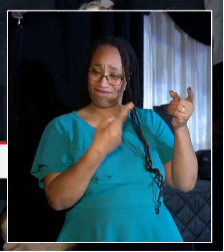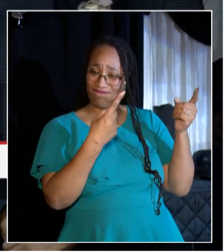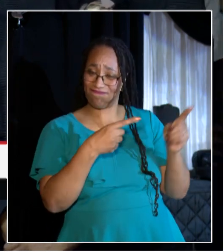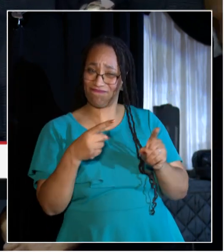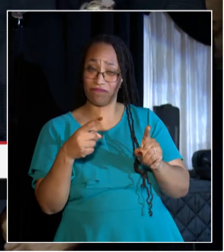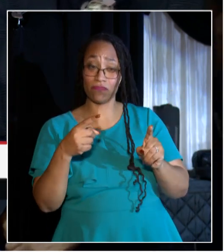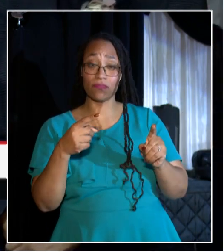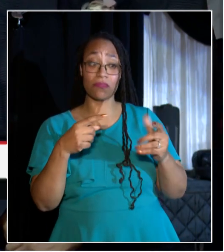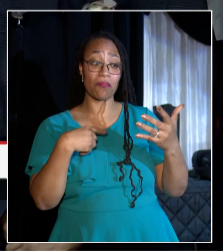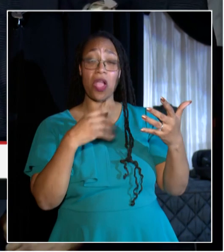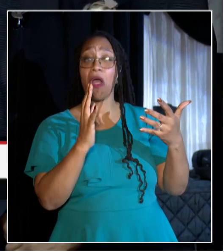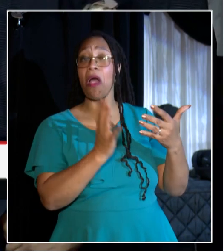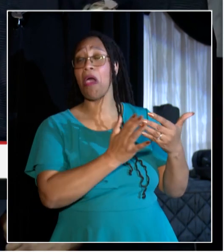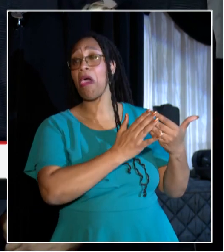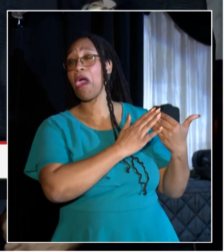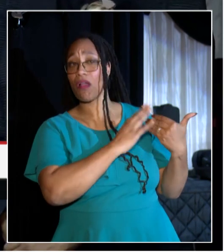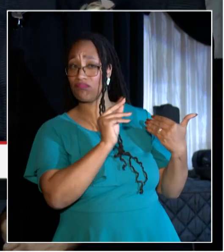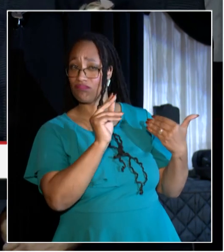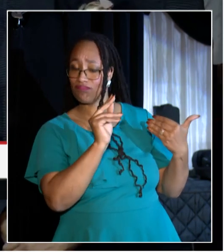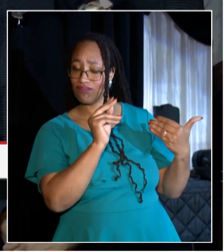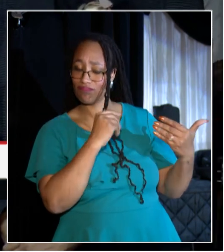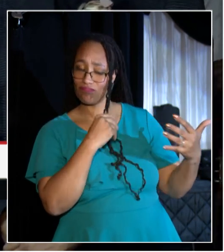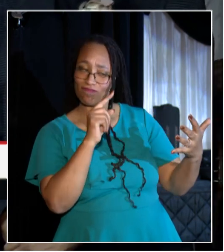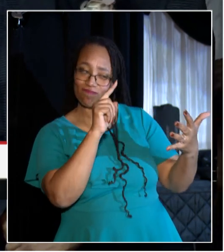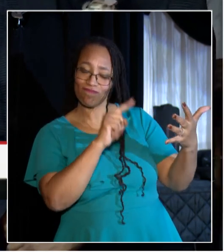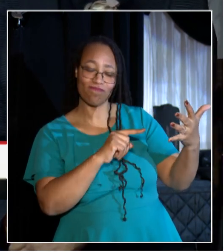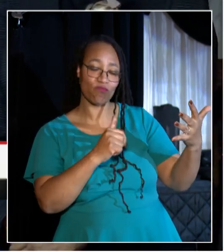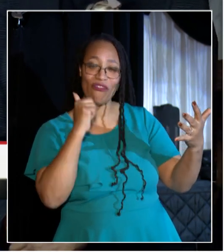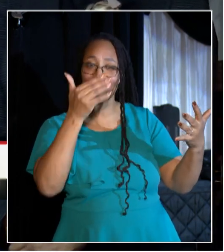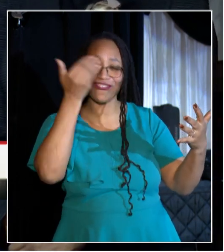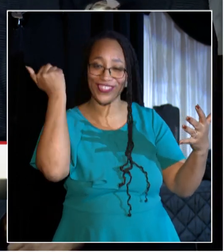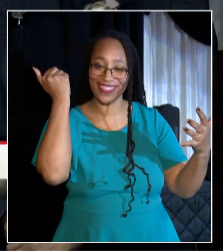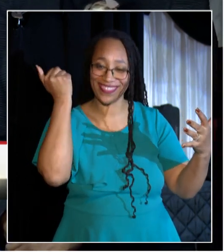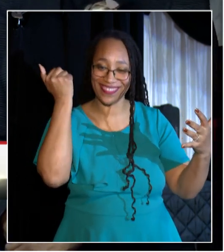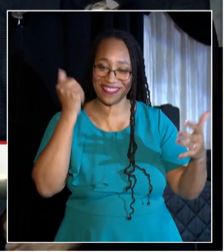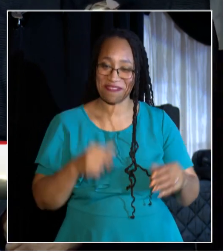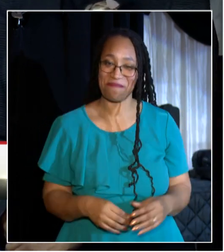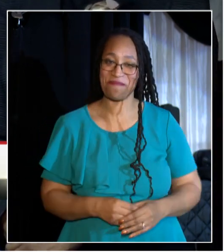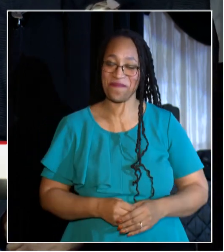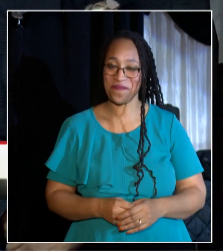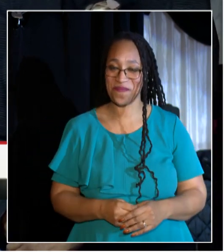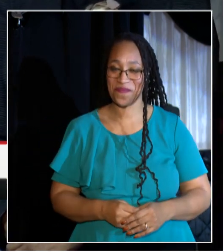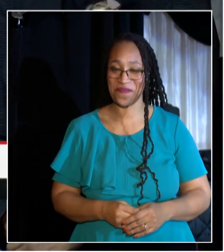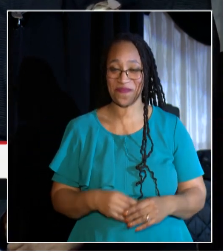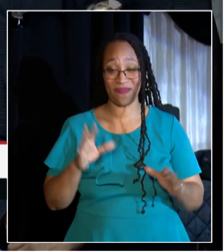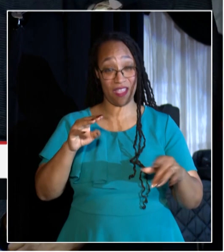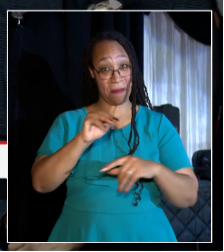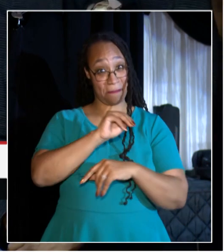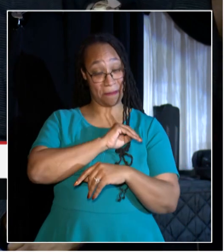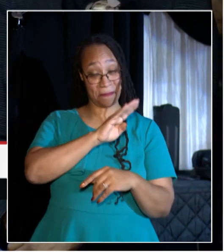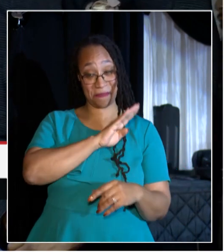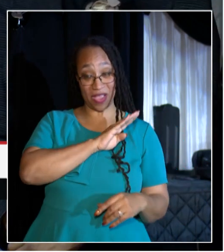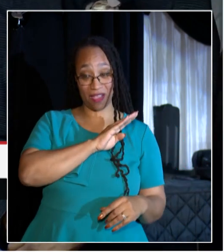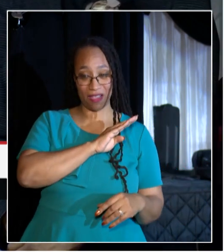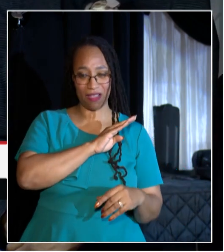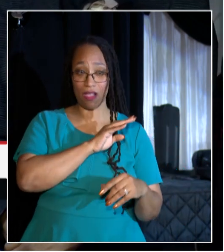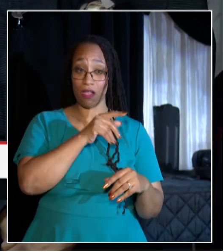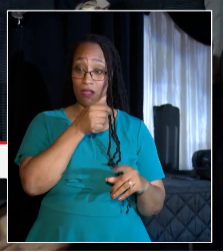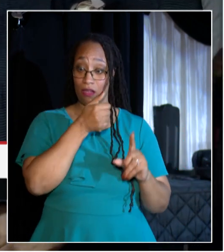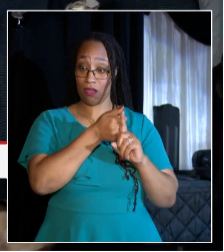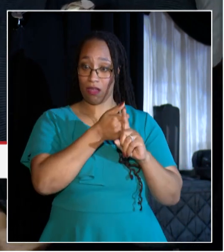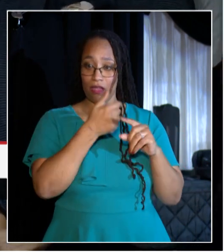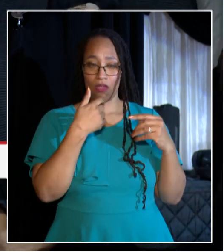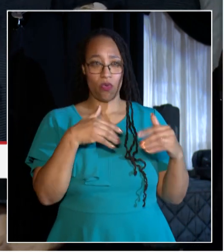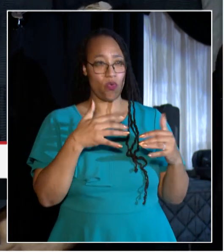is forget how Mayor Bowser expanded SYEP, how she's created more Black home ownership through her